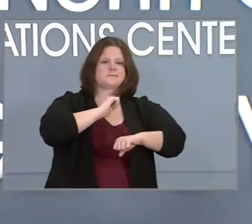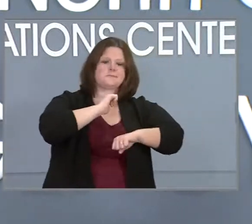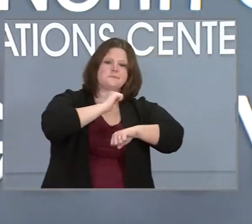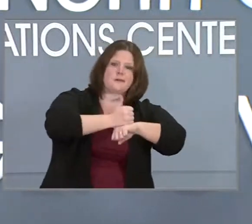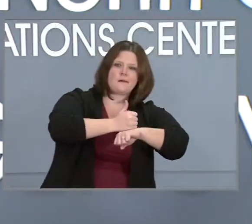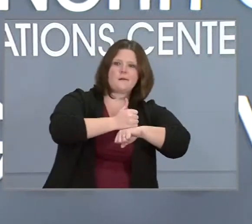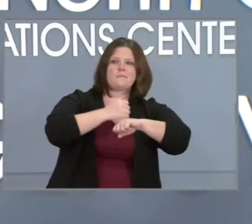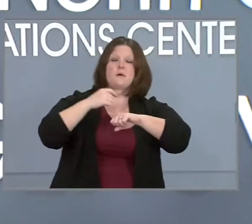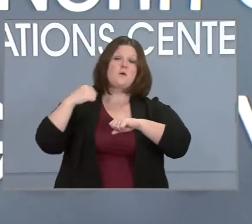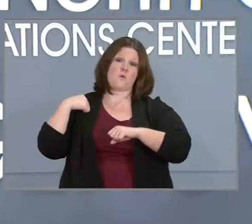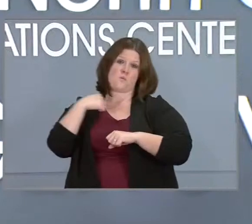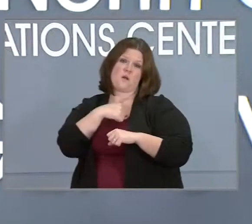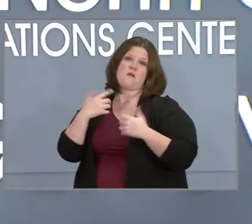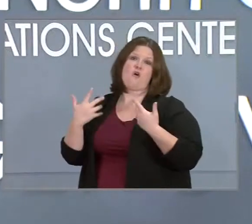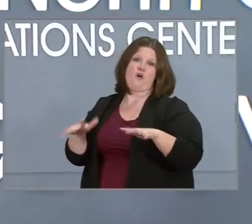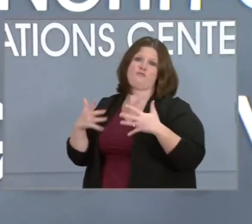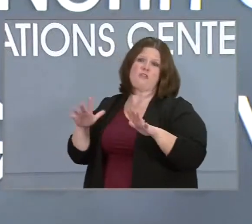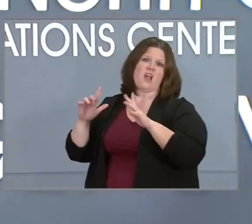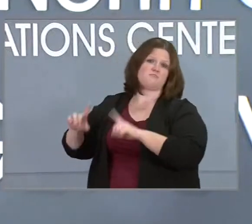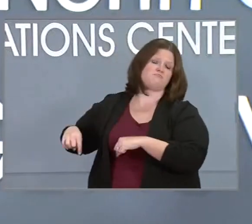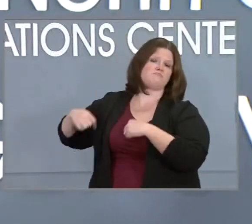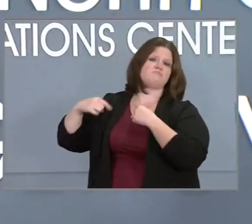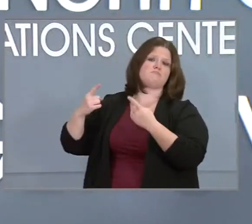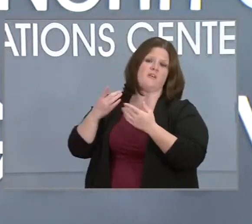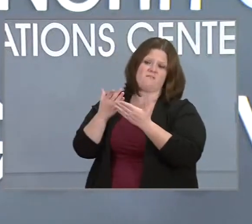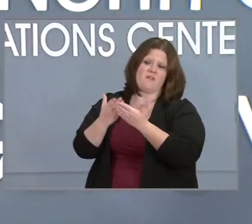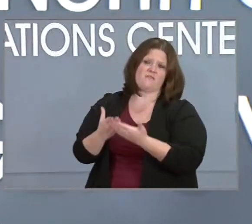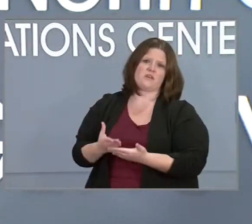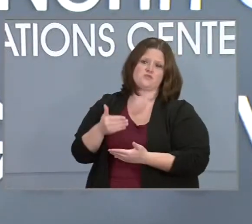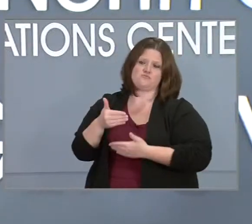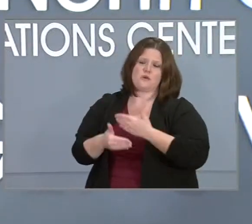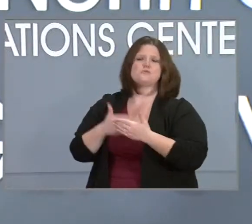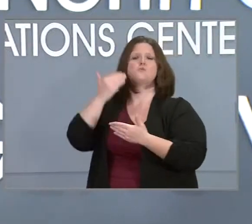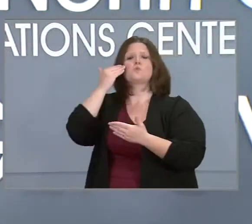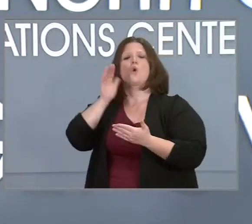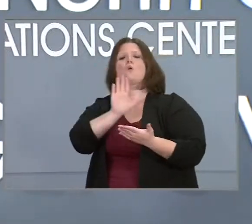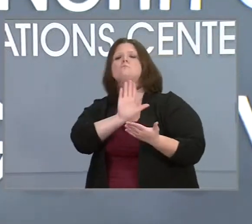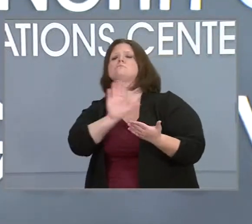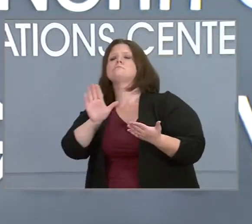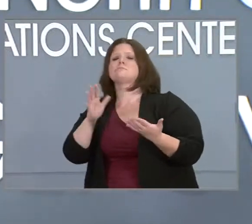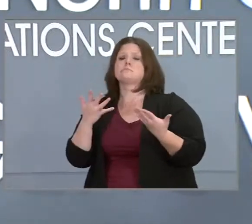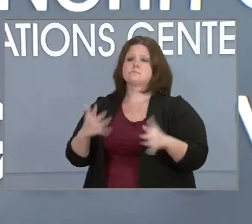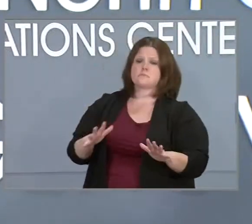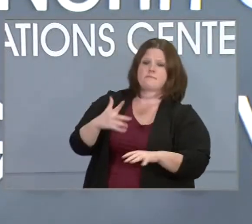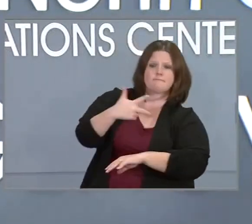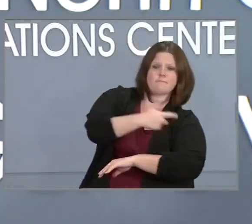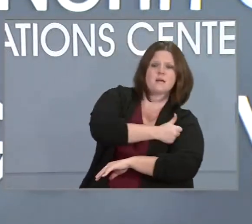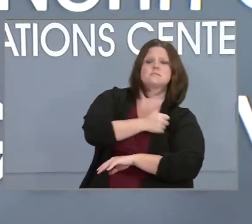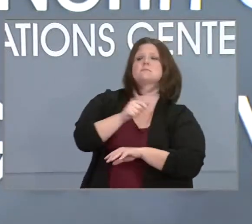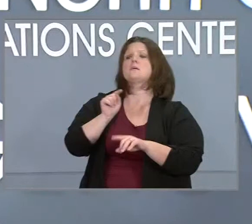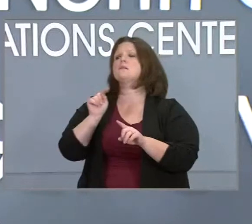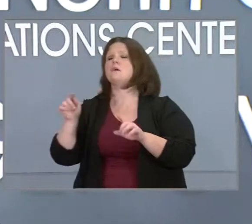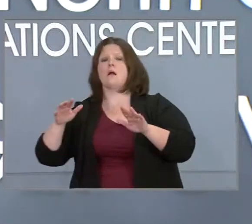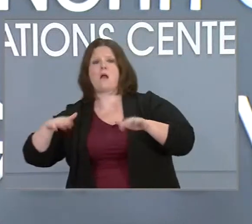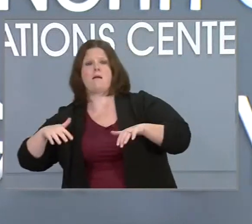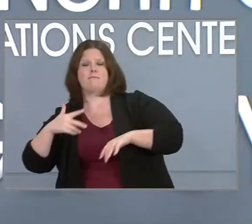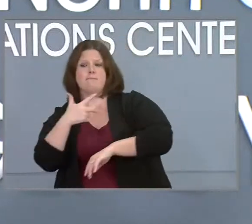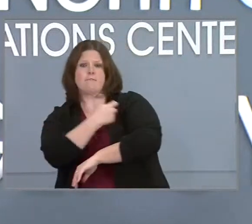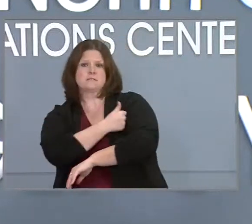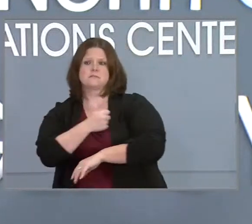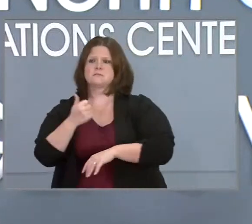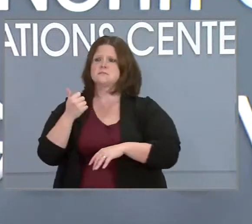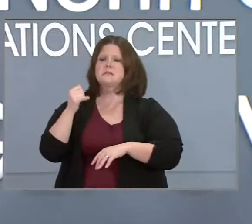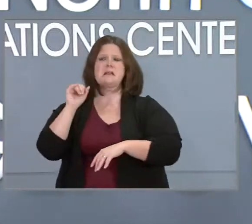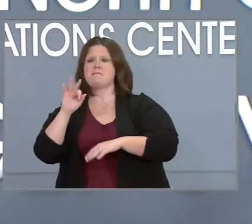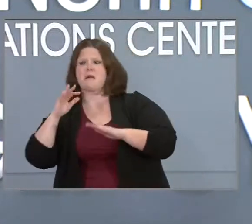we have been doing now for weeks, to be able to know who is vaccinated, who is not, whether there is a medical